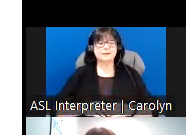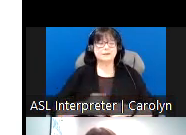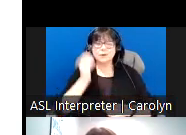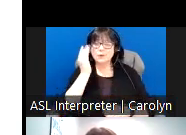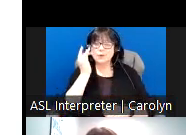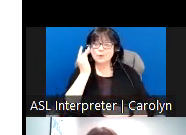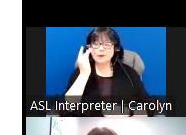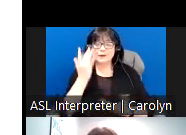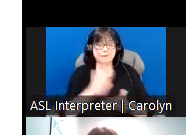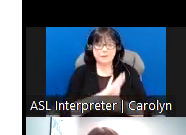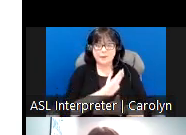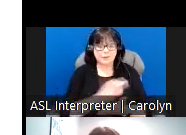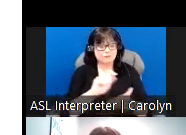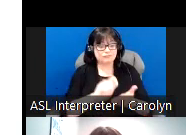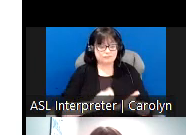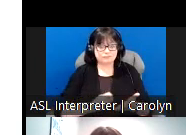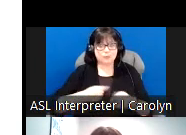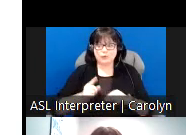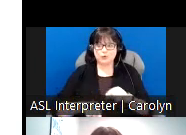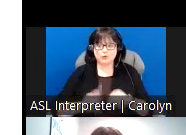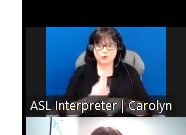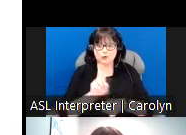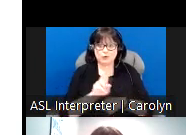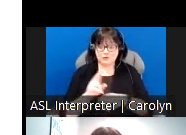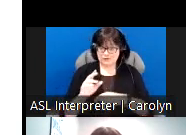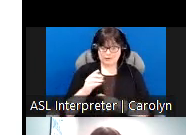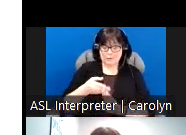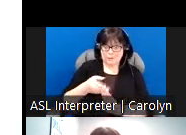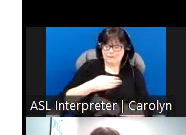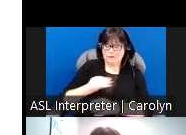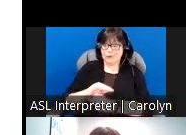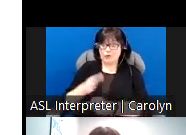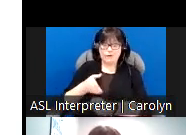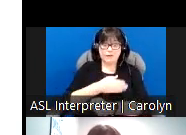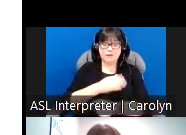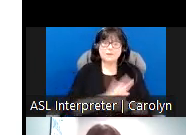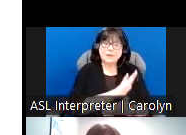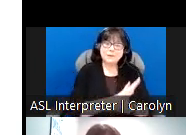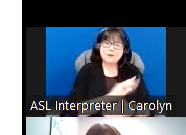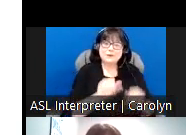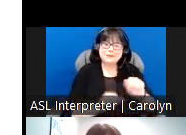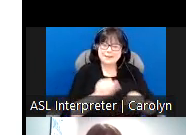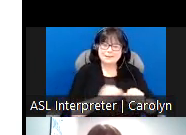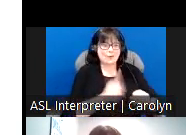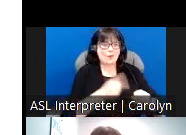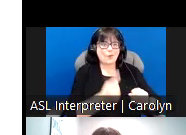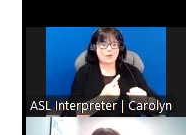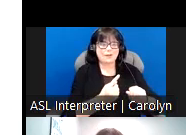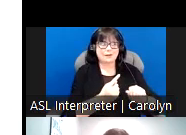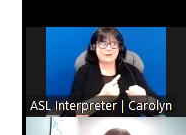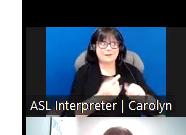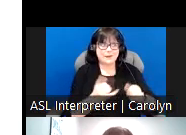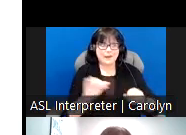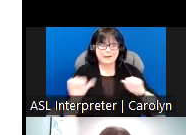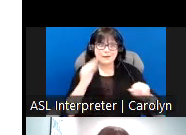paper-based assessment, which was the only assessment tool we were using. And then, of course, we switched to remote delivery and really had